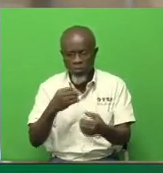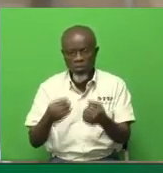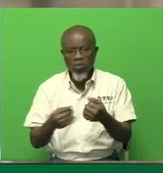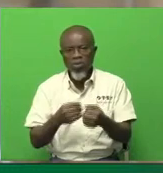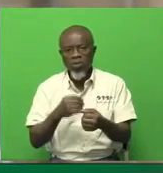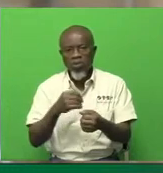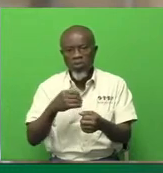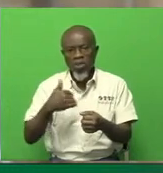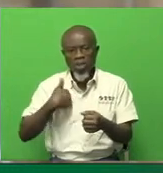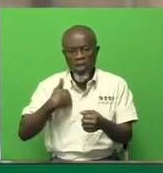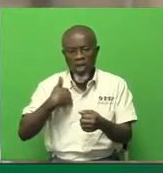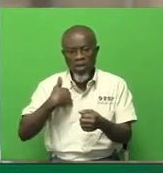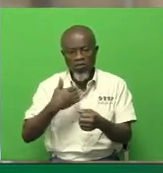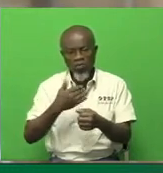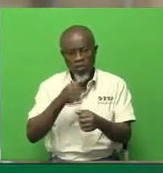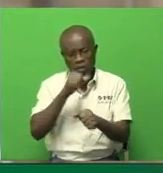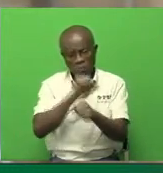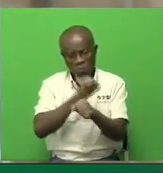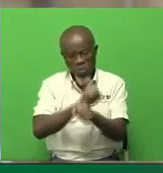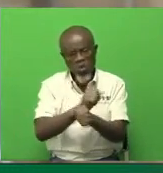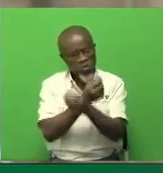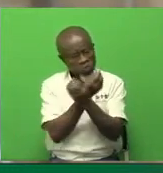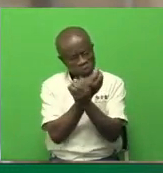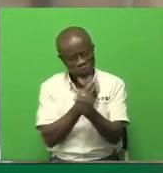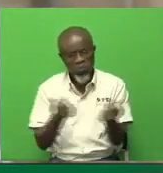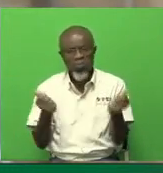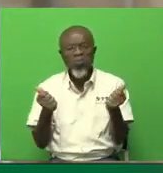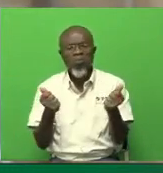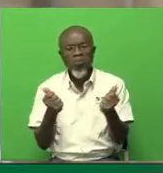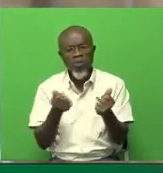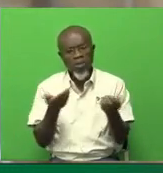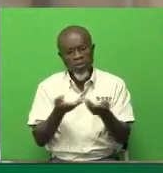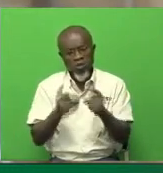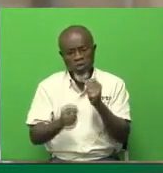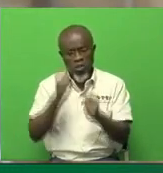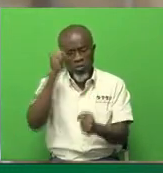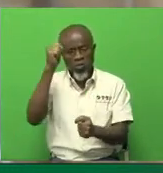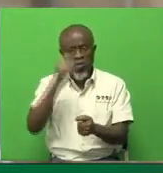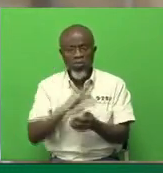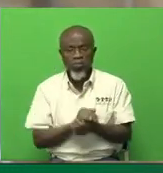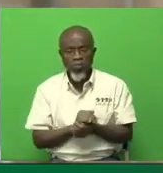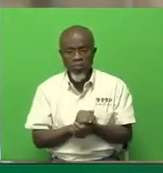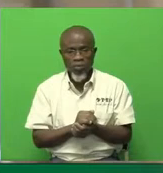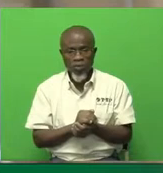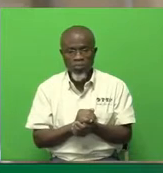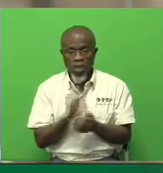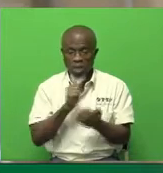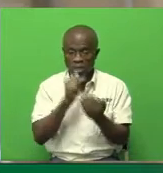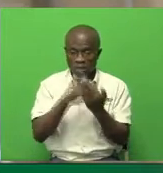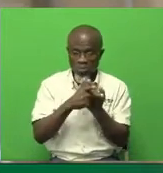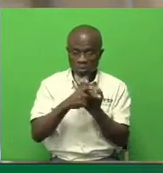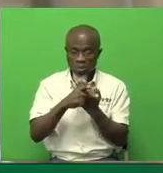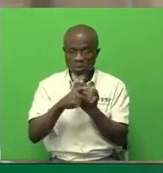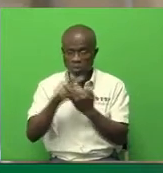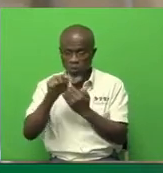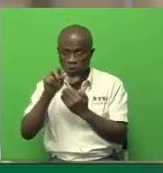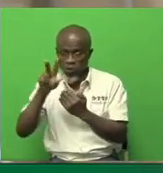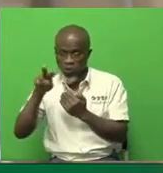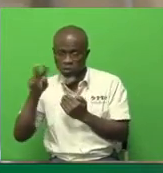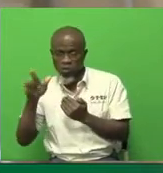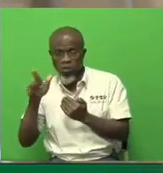single utility in Trinidad and Tobago by April of next year we will be in a